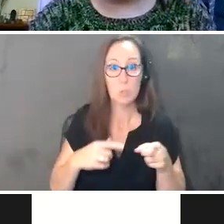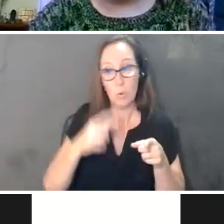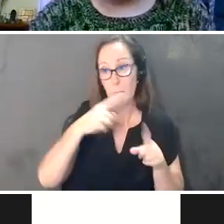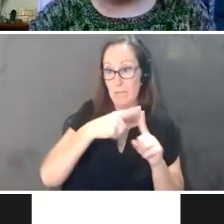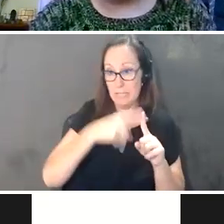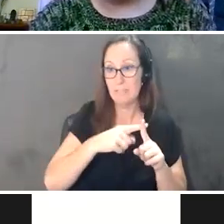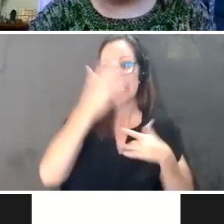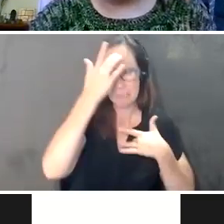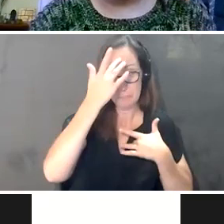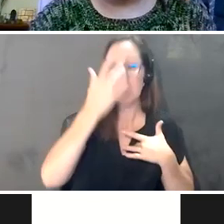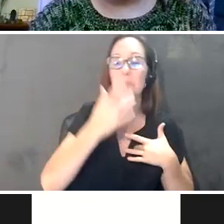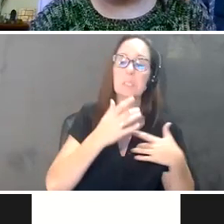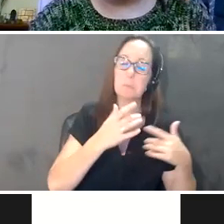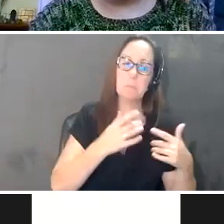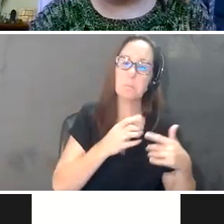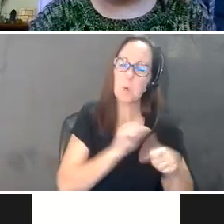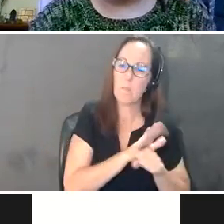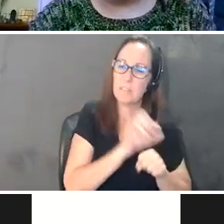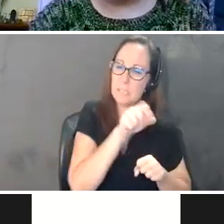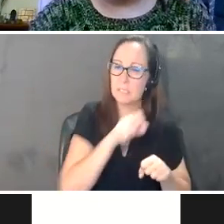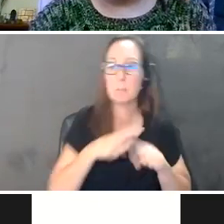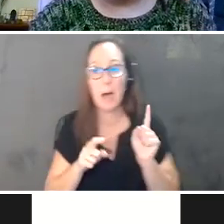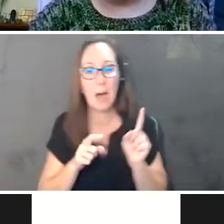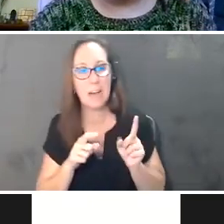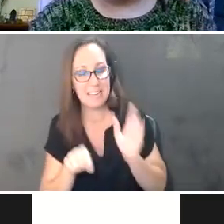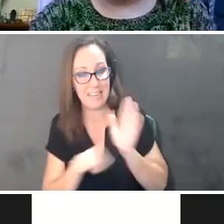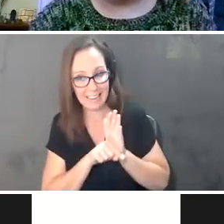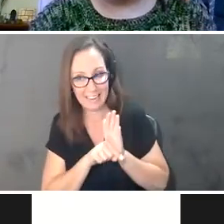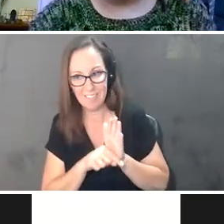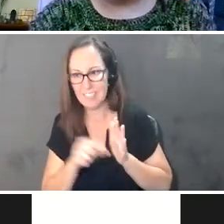A negative test and I have symptoms, I still got to get the PCR test because